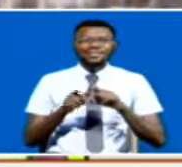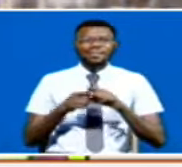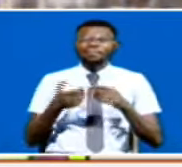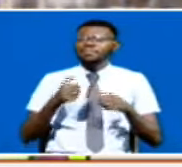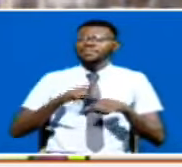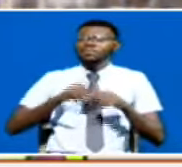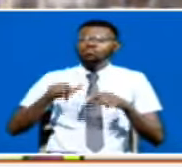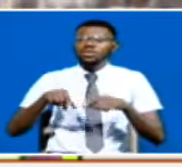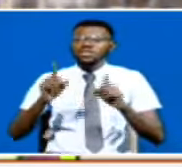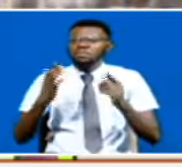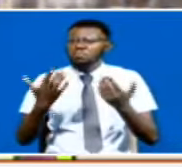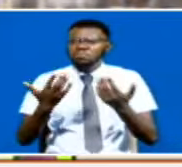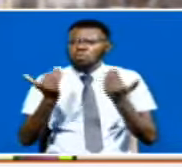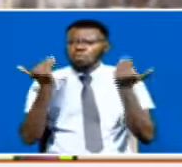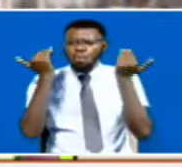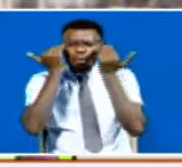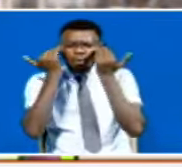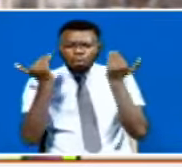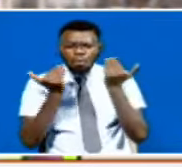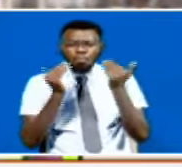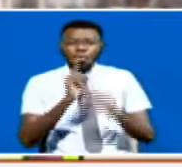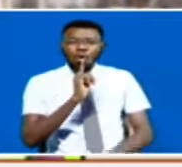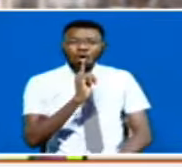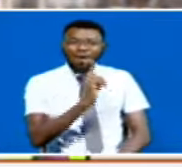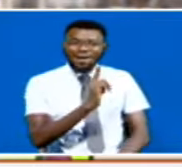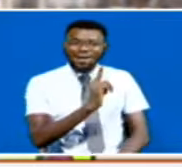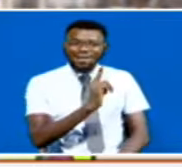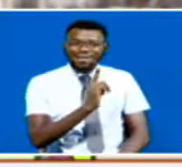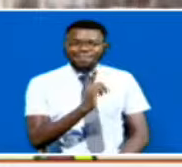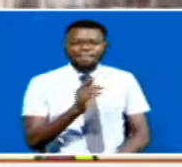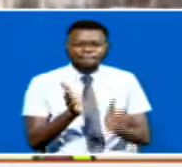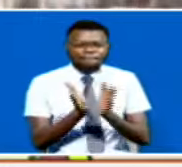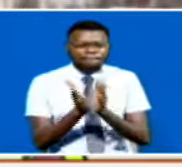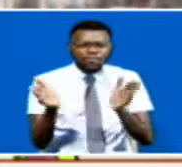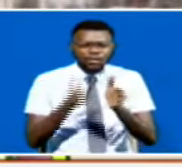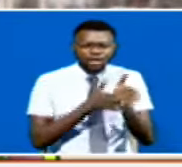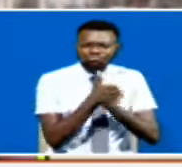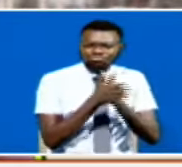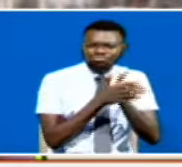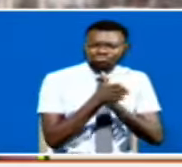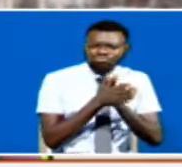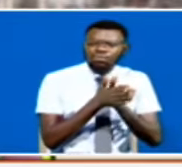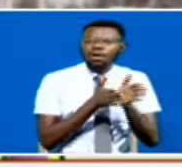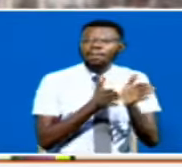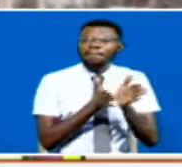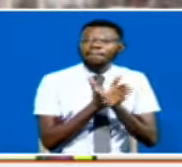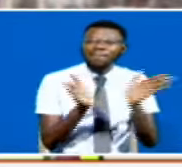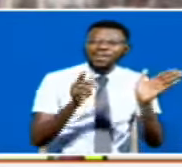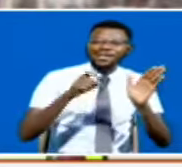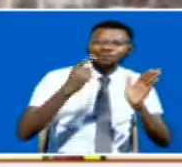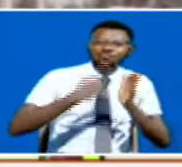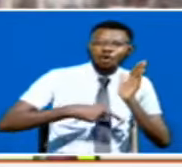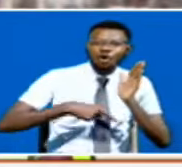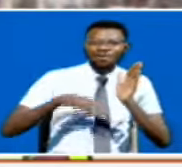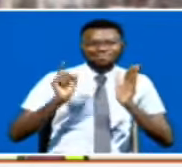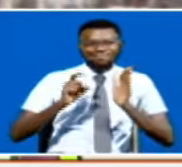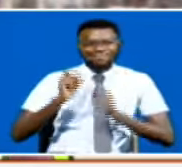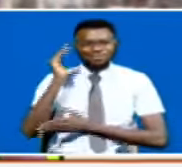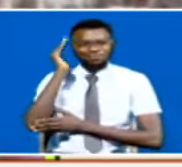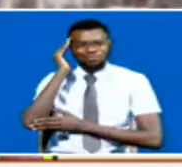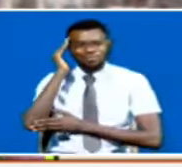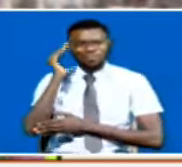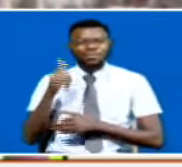those court orders, use what you call public interest and public good. And when you're doing that,